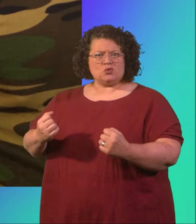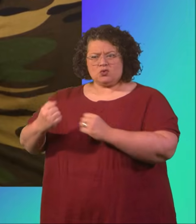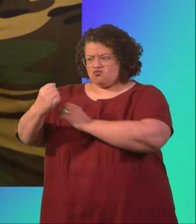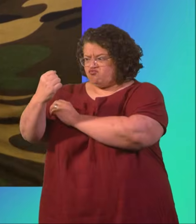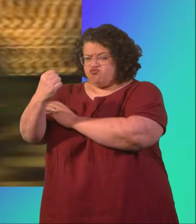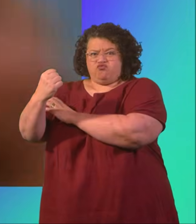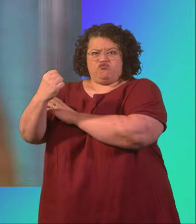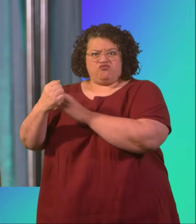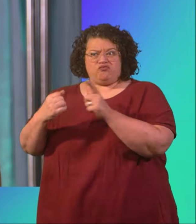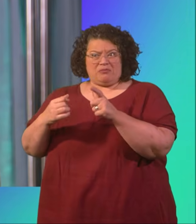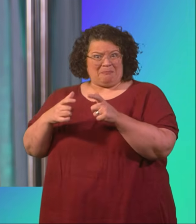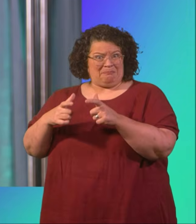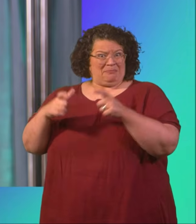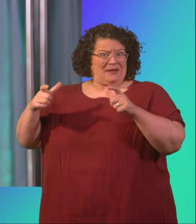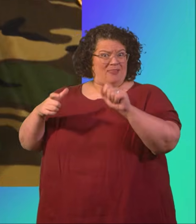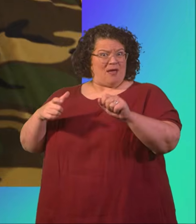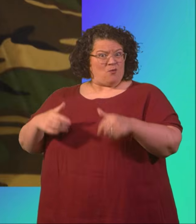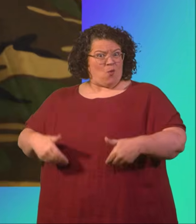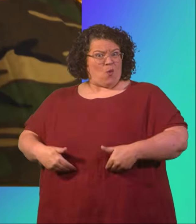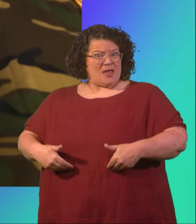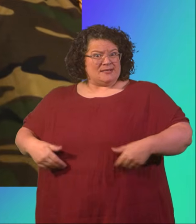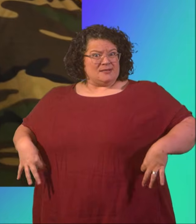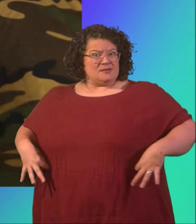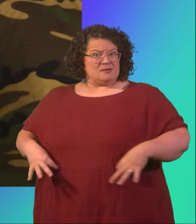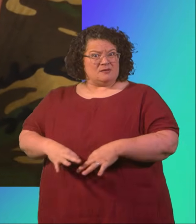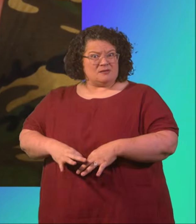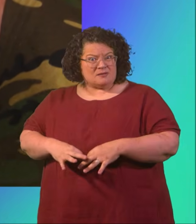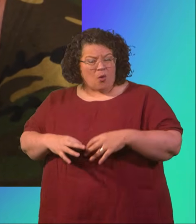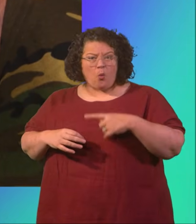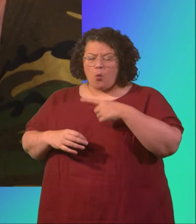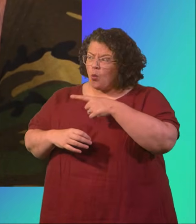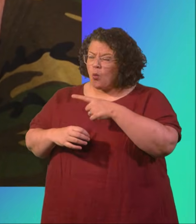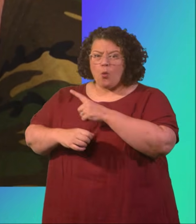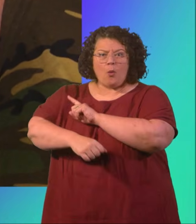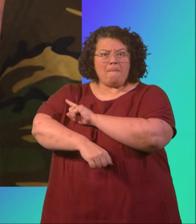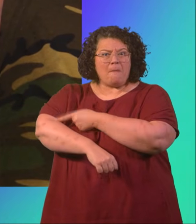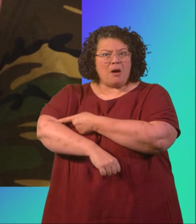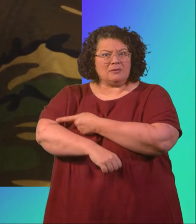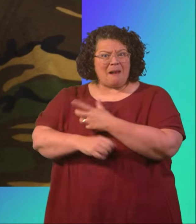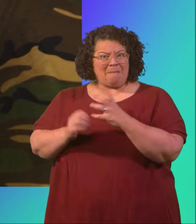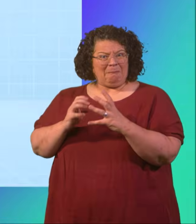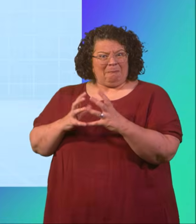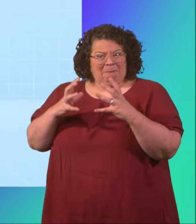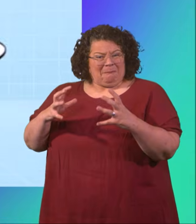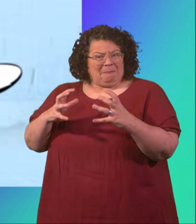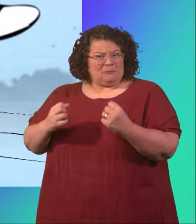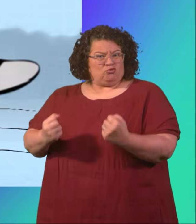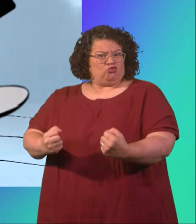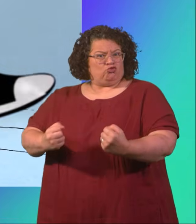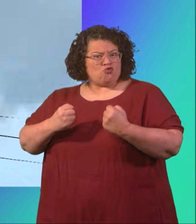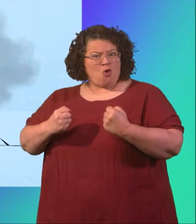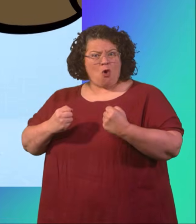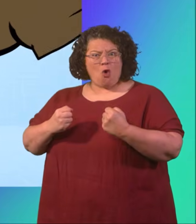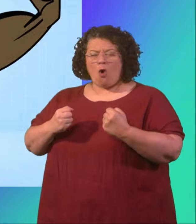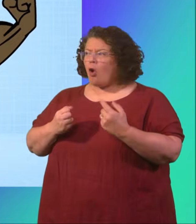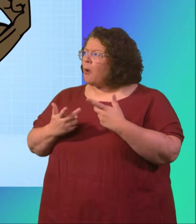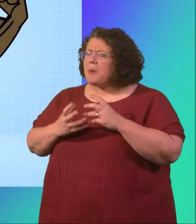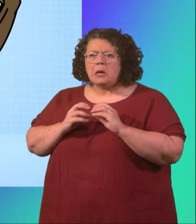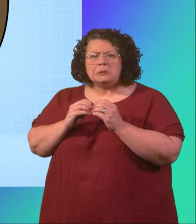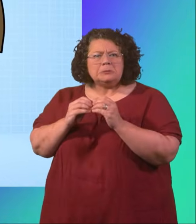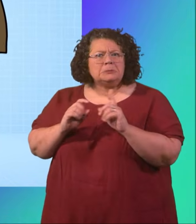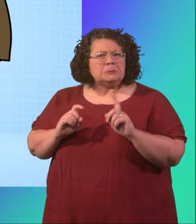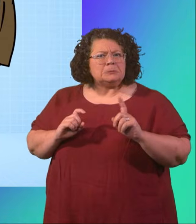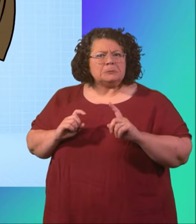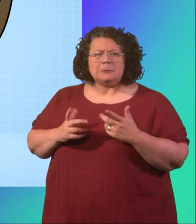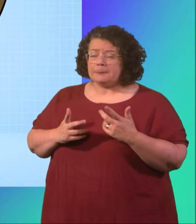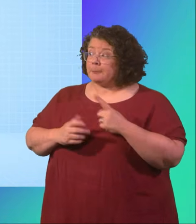waist. Tiny's muscles are big and very, very strong. But what are they made of? Well, your